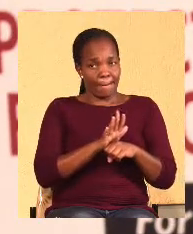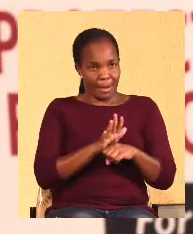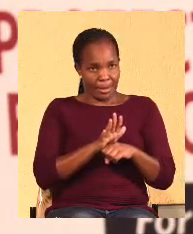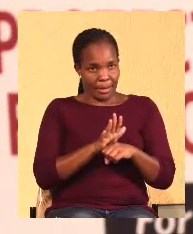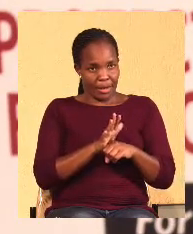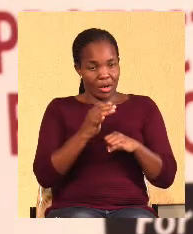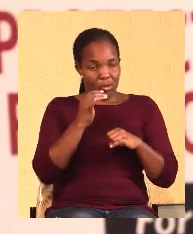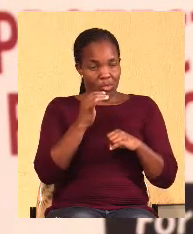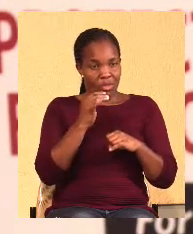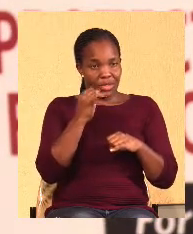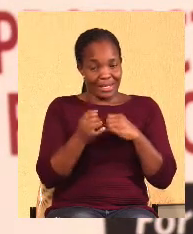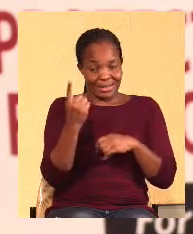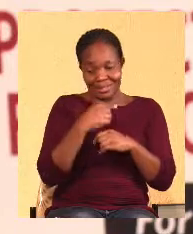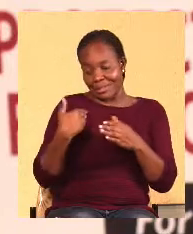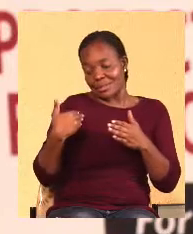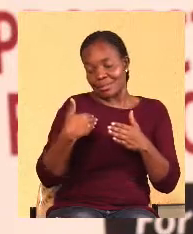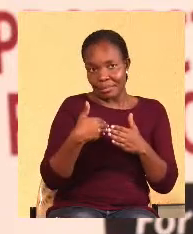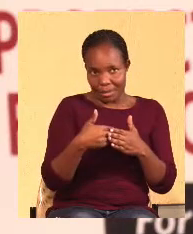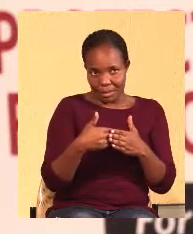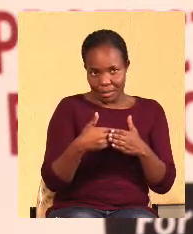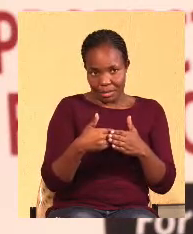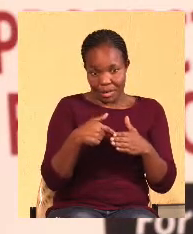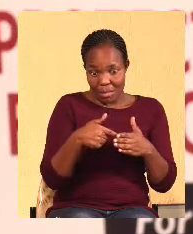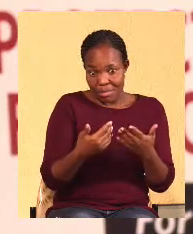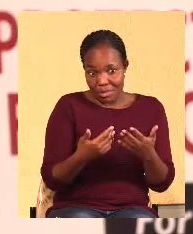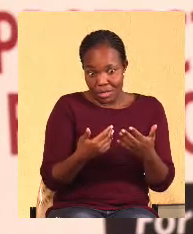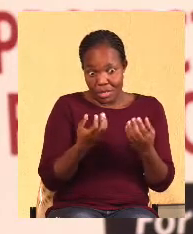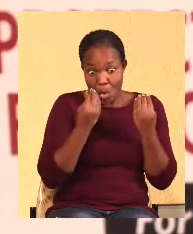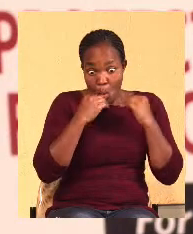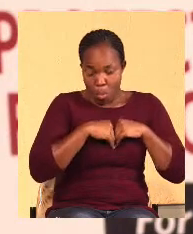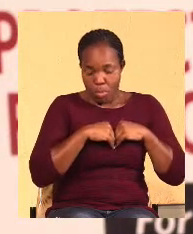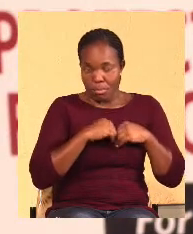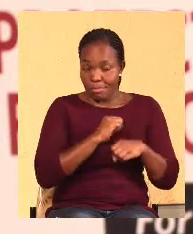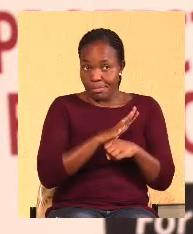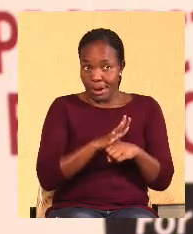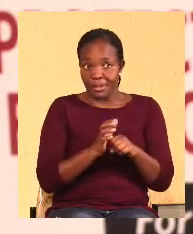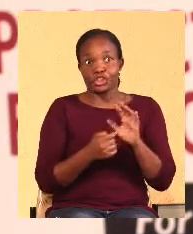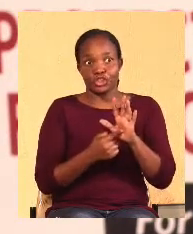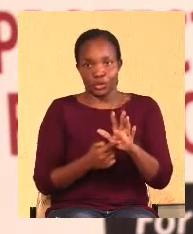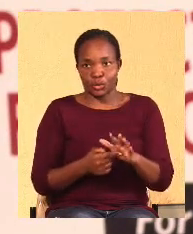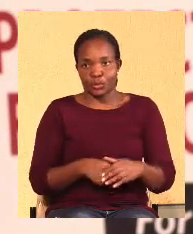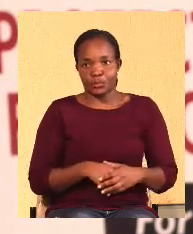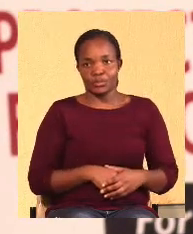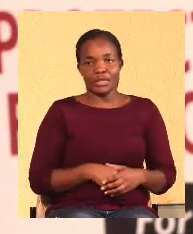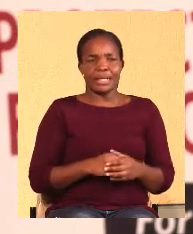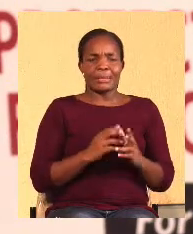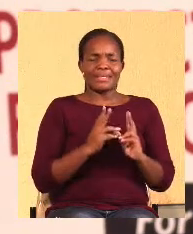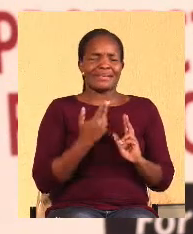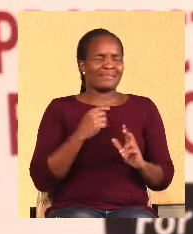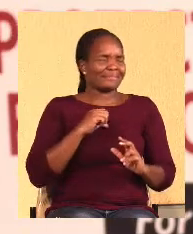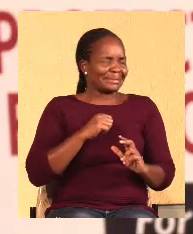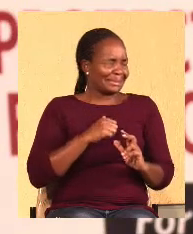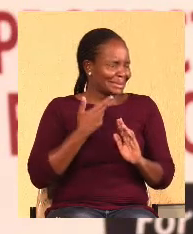symptom start. Or a patient with severe acute respiratory